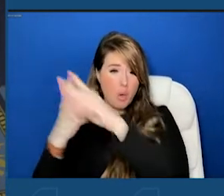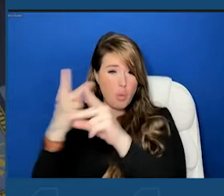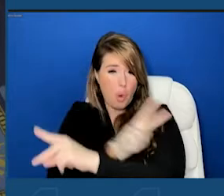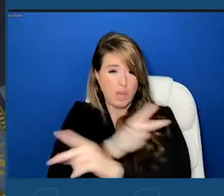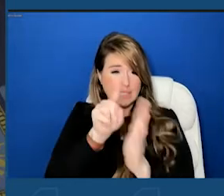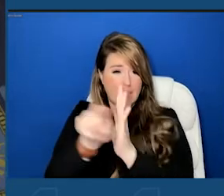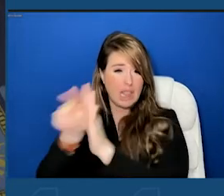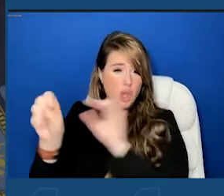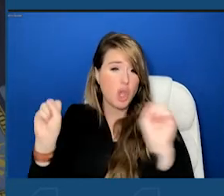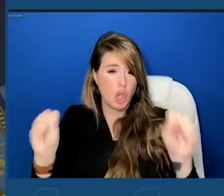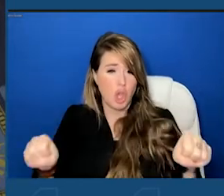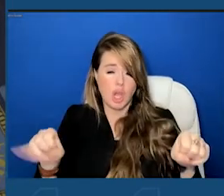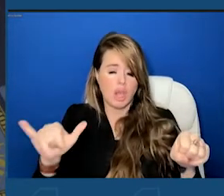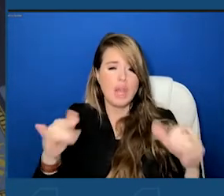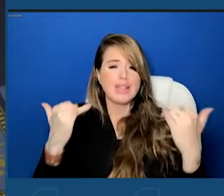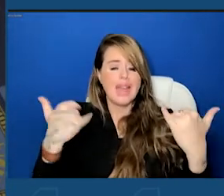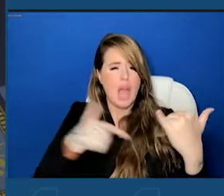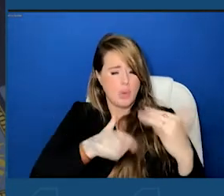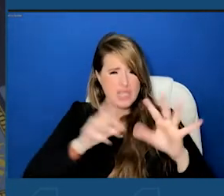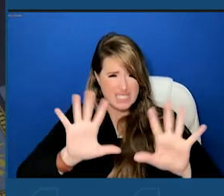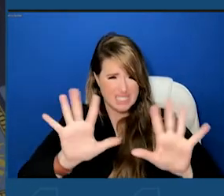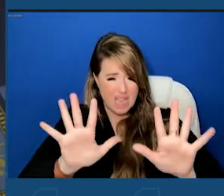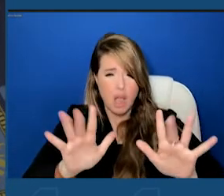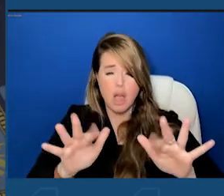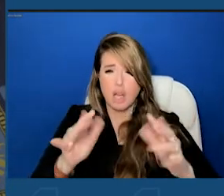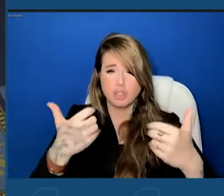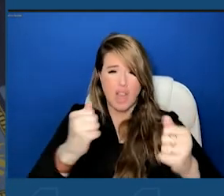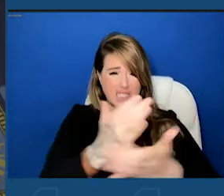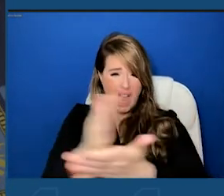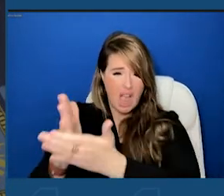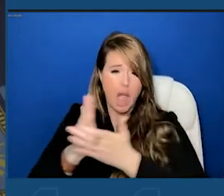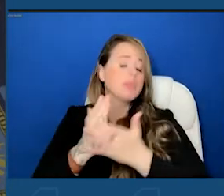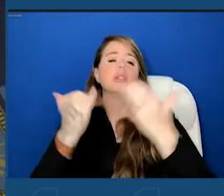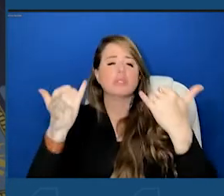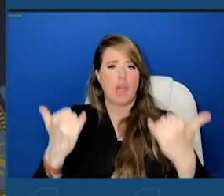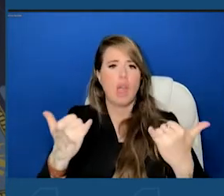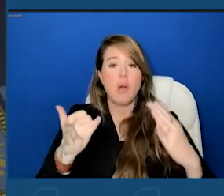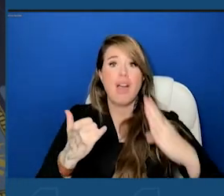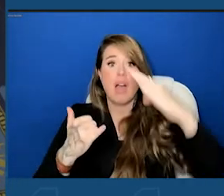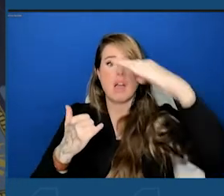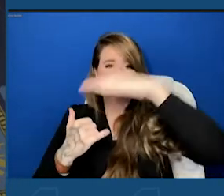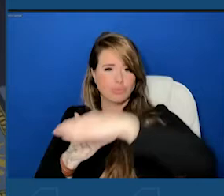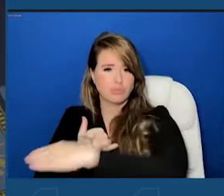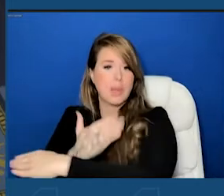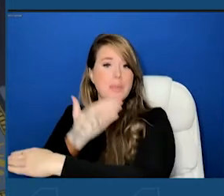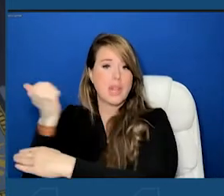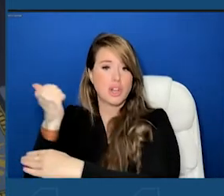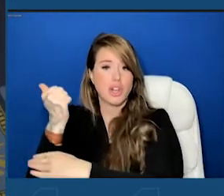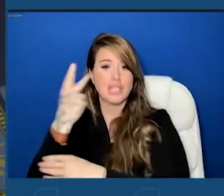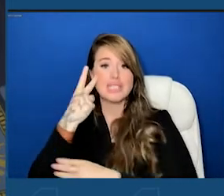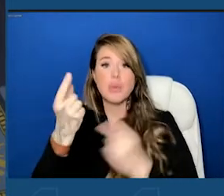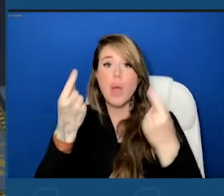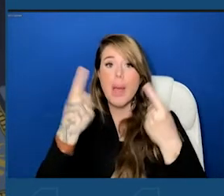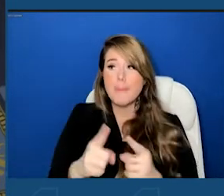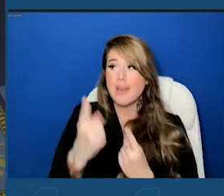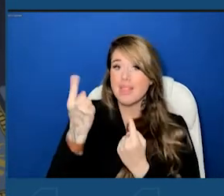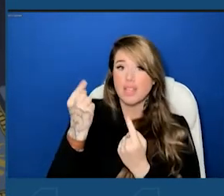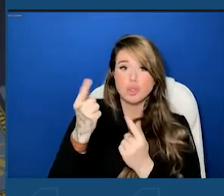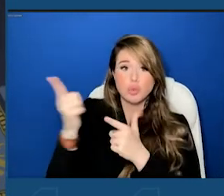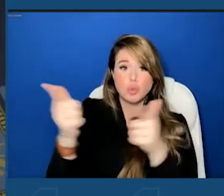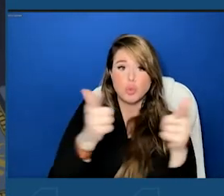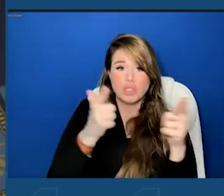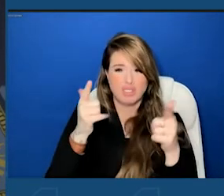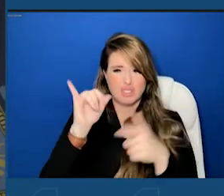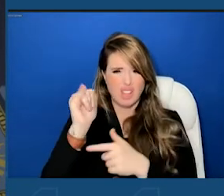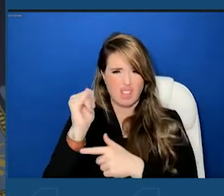Instead, they came down by double-digit decrease. That's amazing. Look at the shootings. Last year's shootings dropped 15% outside New York